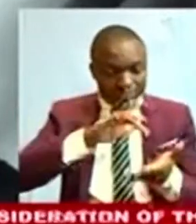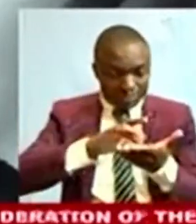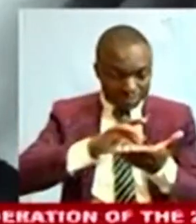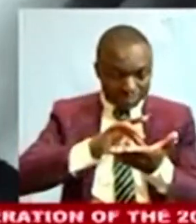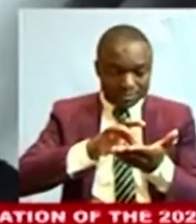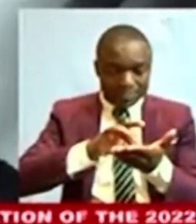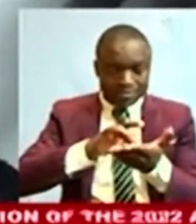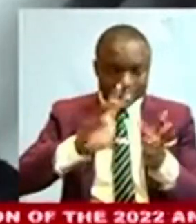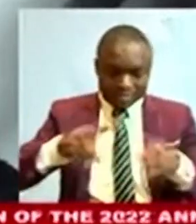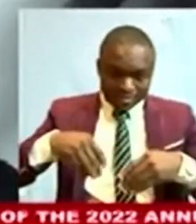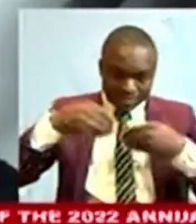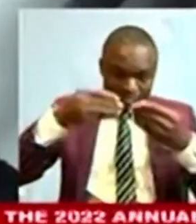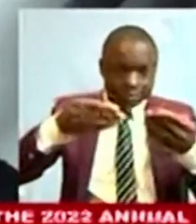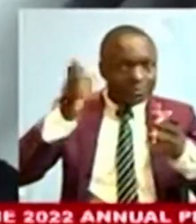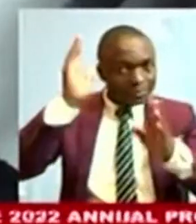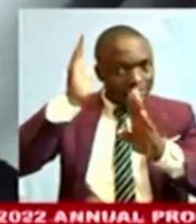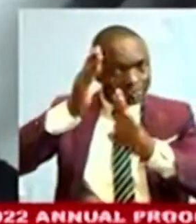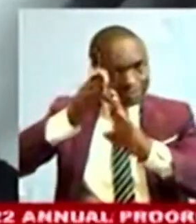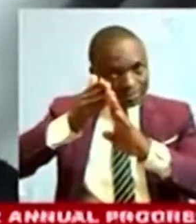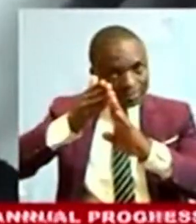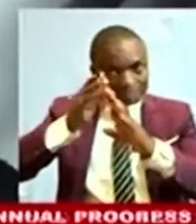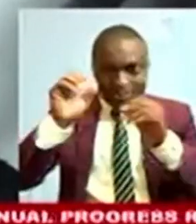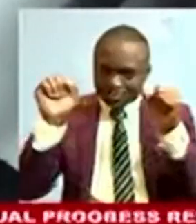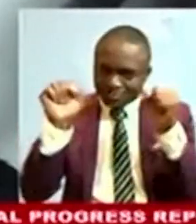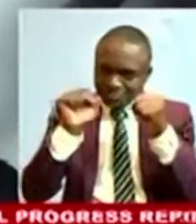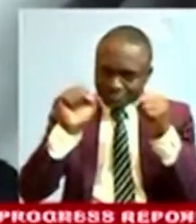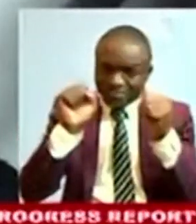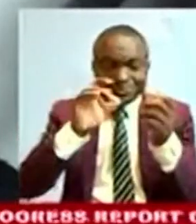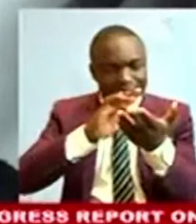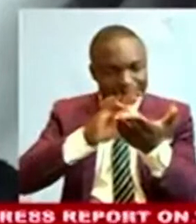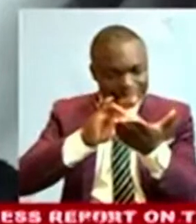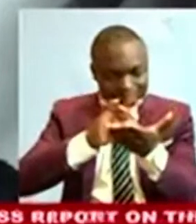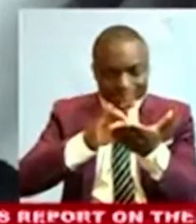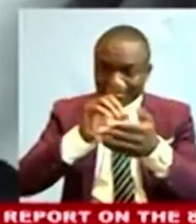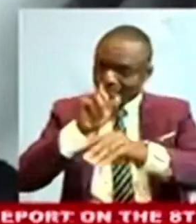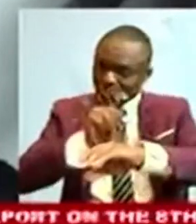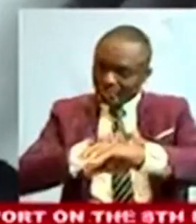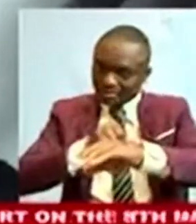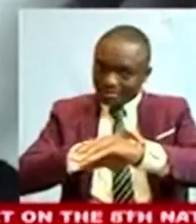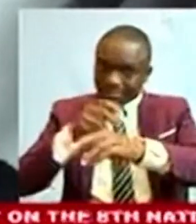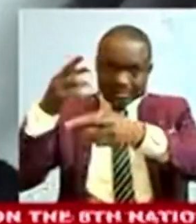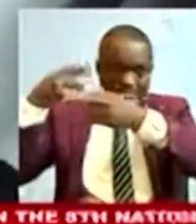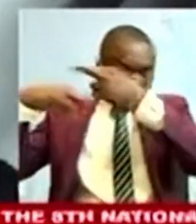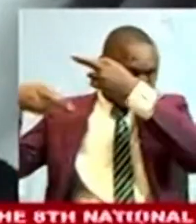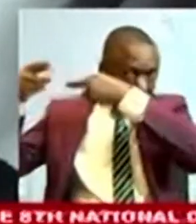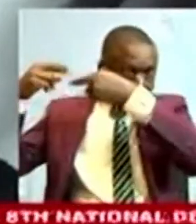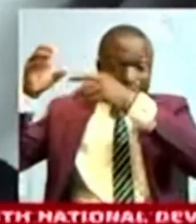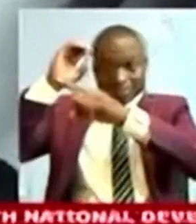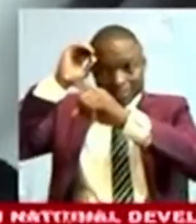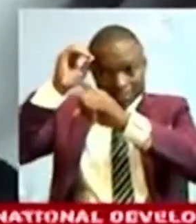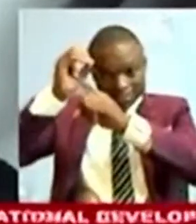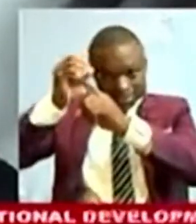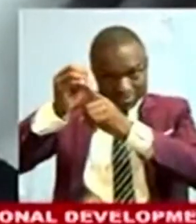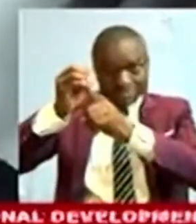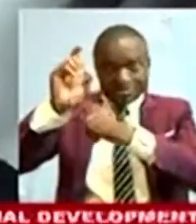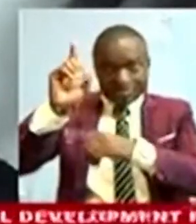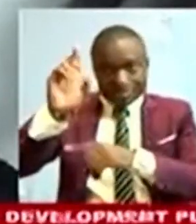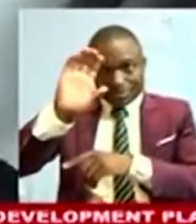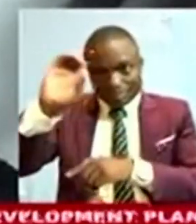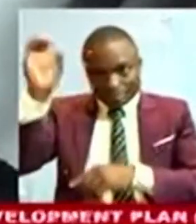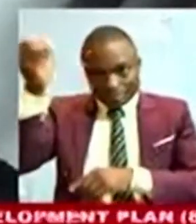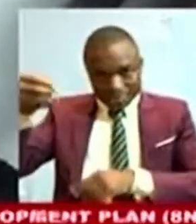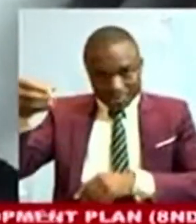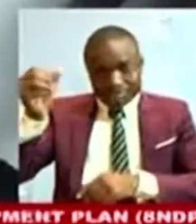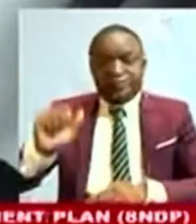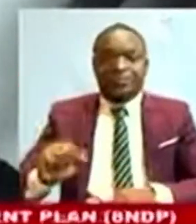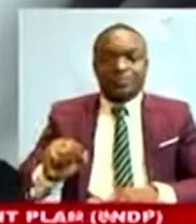supplies, in particular antimalarial drugs. At the time of review, the target, of course, was 100%.